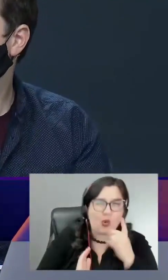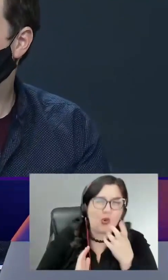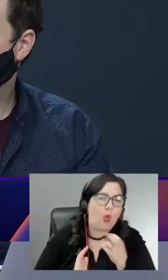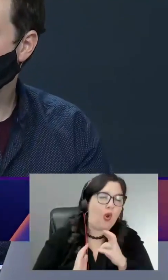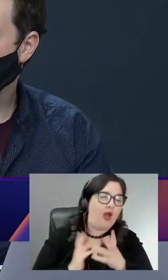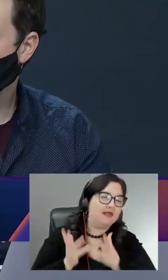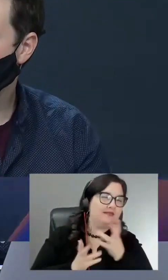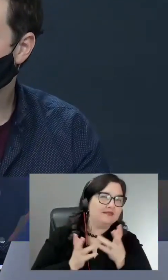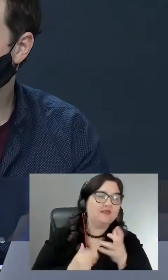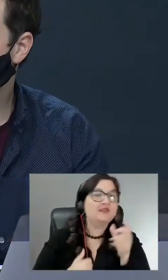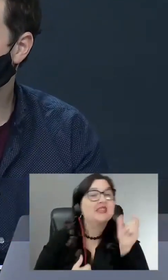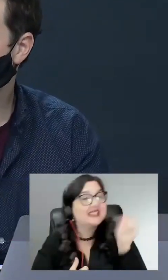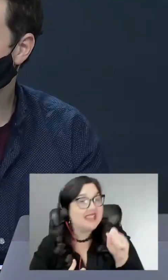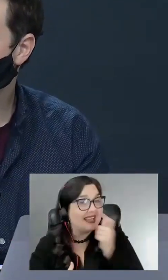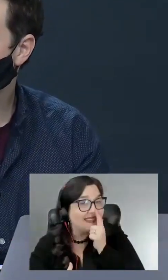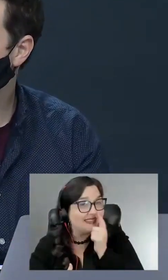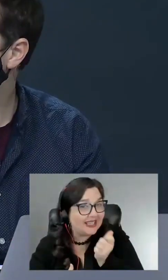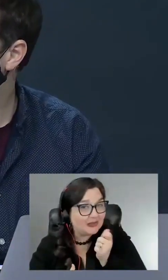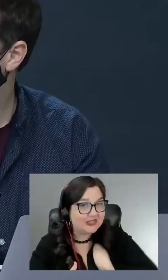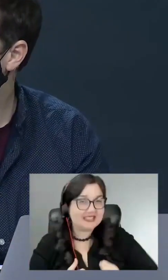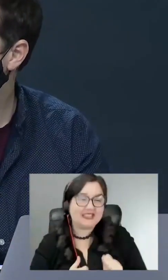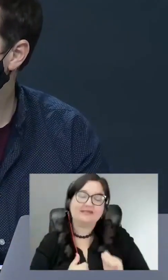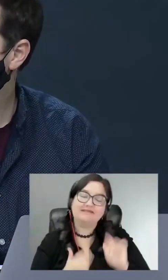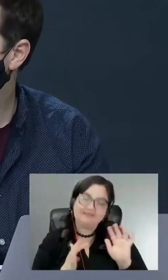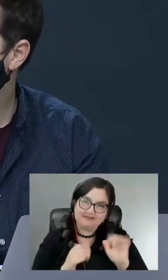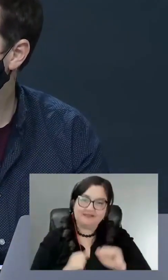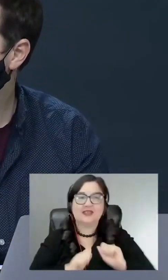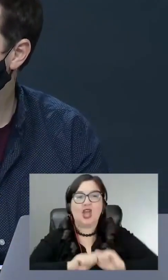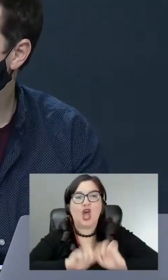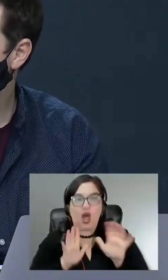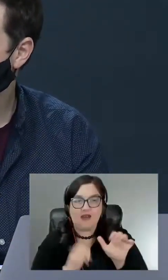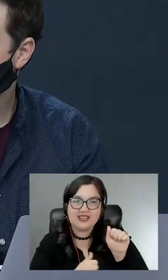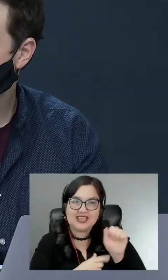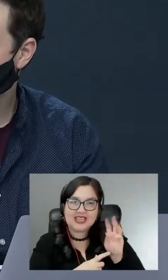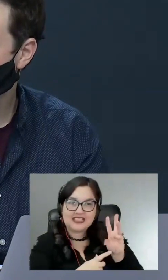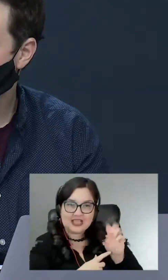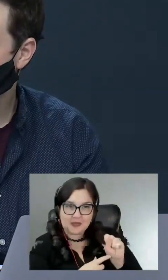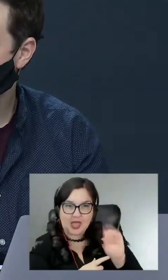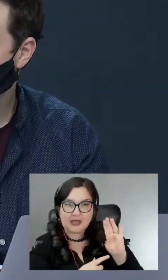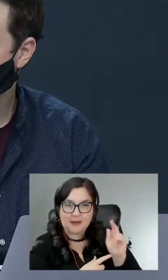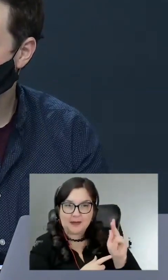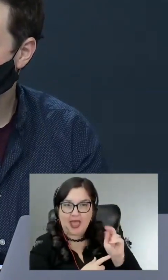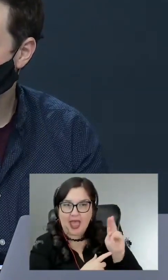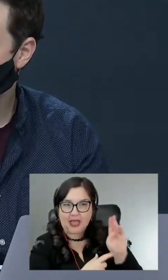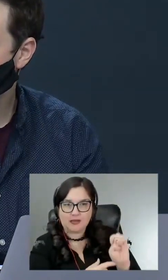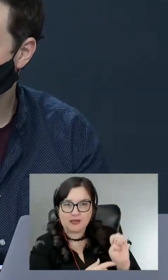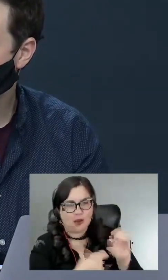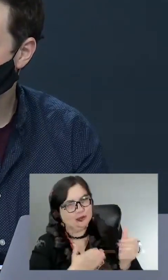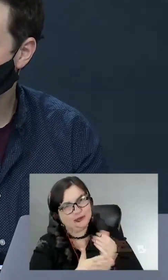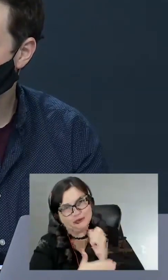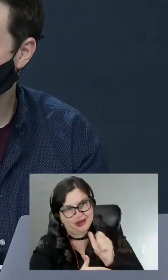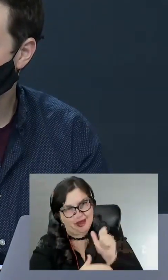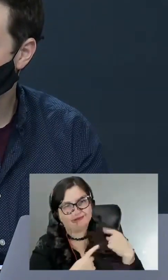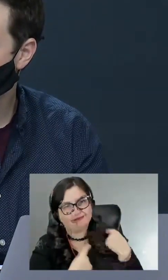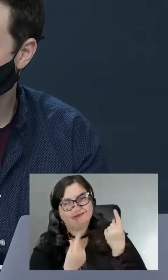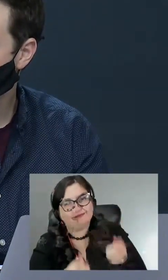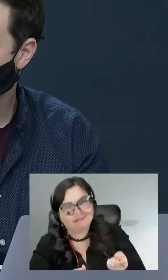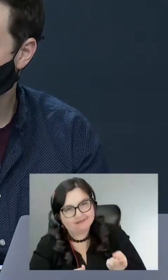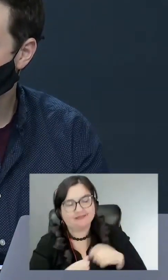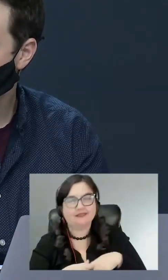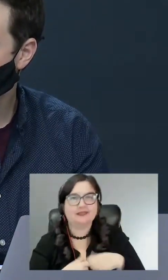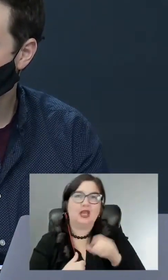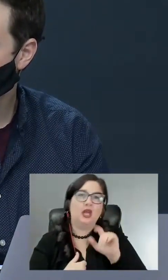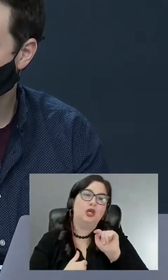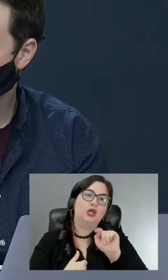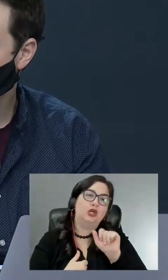so what's interesting is, obviously the AWS backbone's not new. It's something we've had for a while. And we've had services like Transit Gateway and